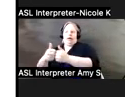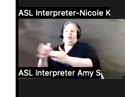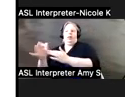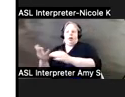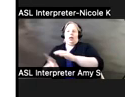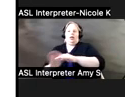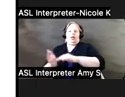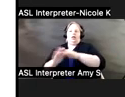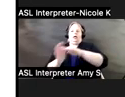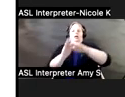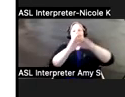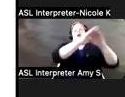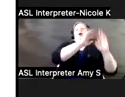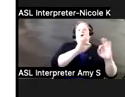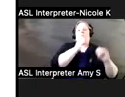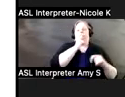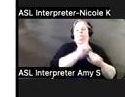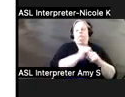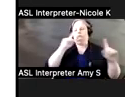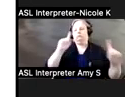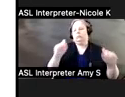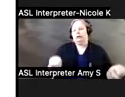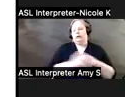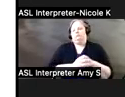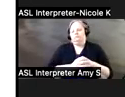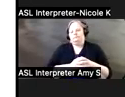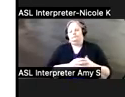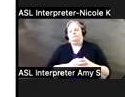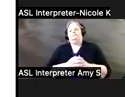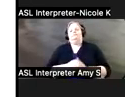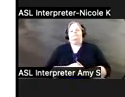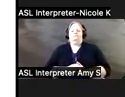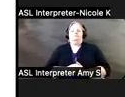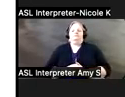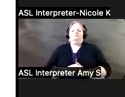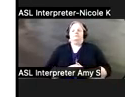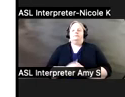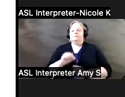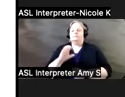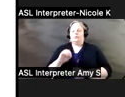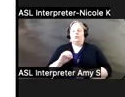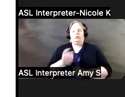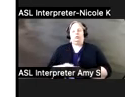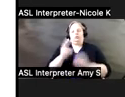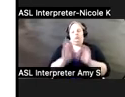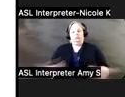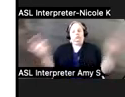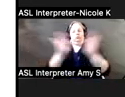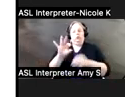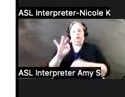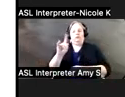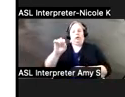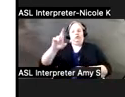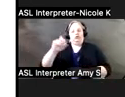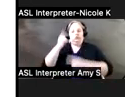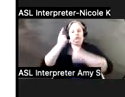games as they kind of wrap their head around some of the more complex controls in the games. So those are two really important factors to look at when setting